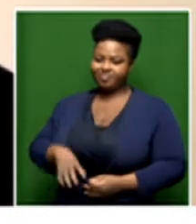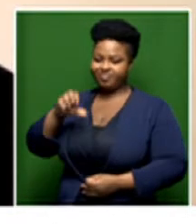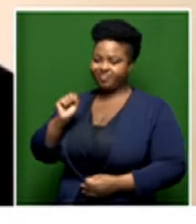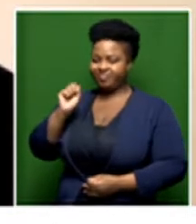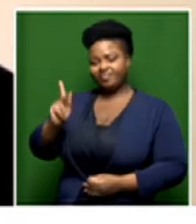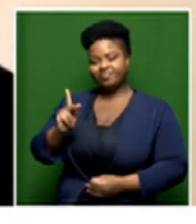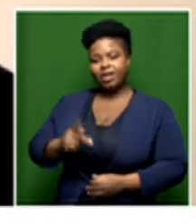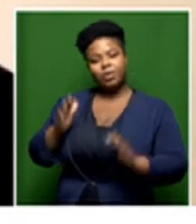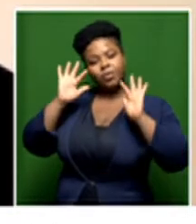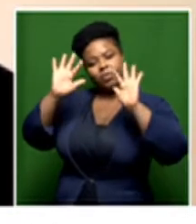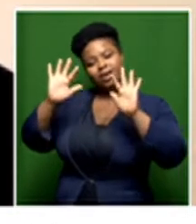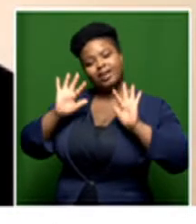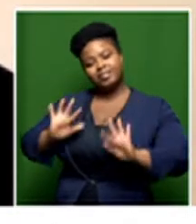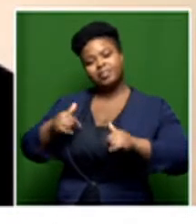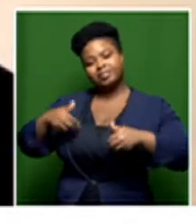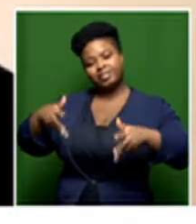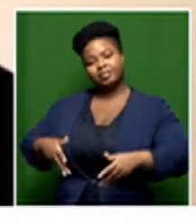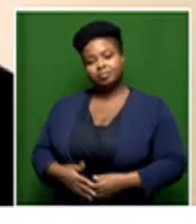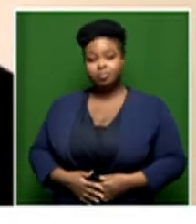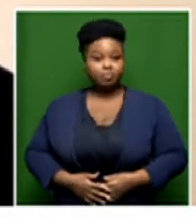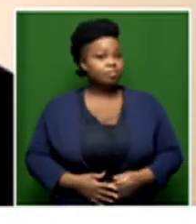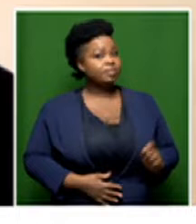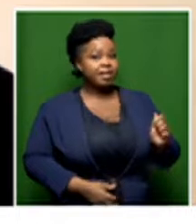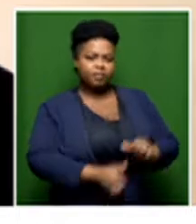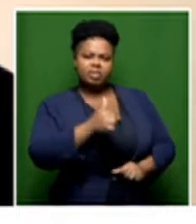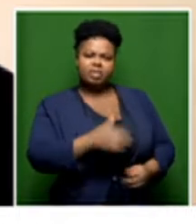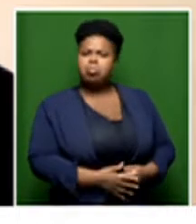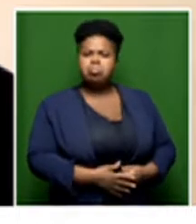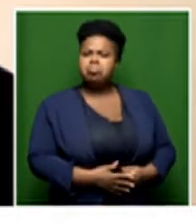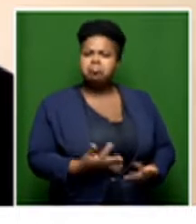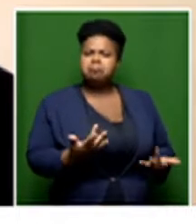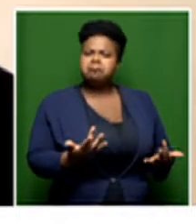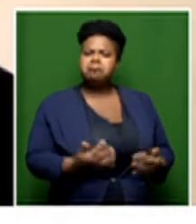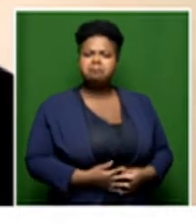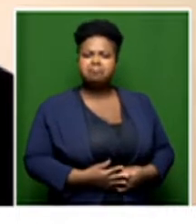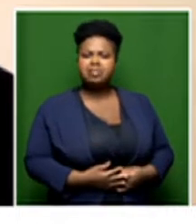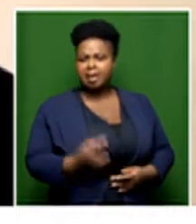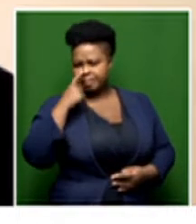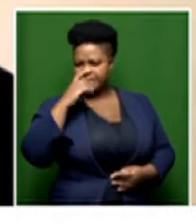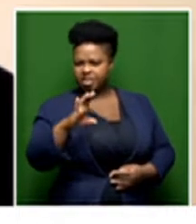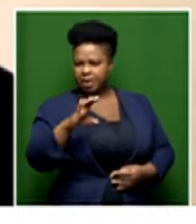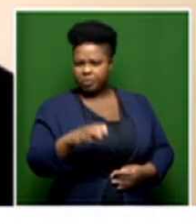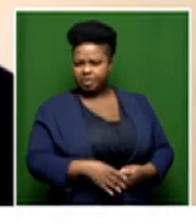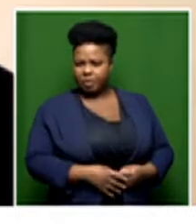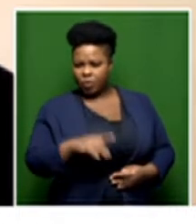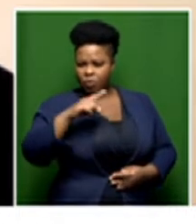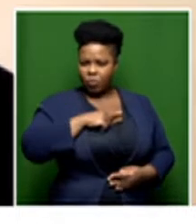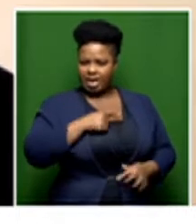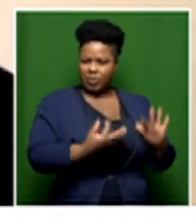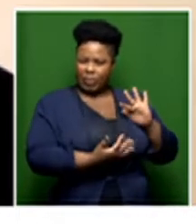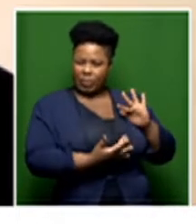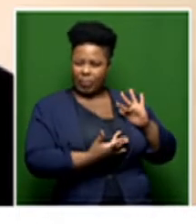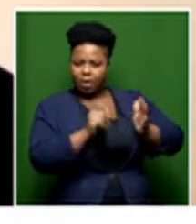Sakina, wonderful to be here. So firstly, Zubeida, what is it about Charlotte Maxeke that led you